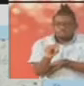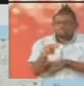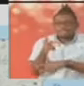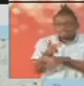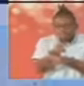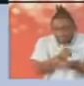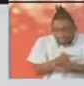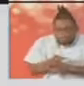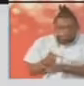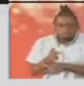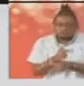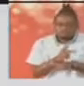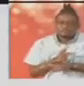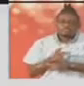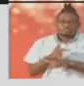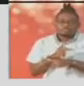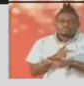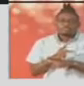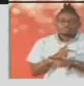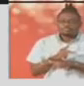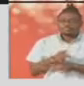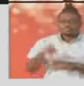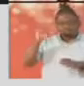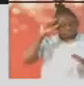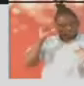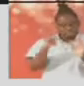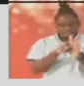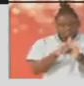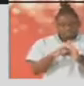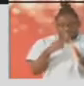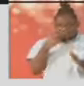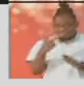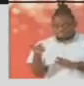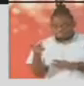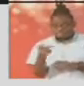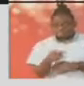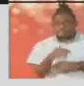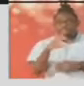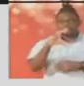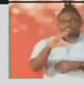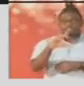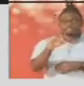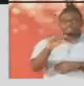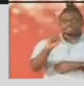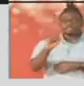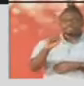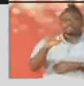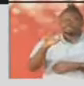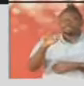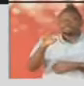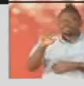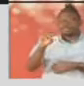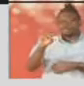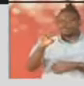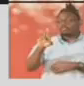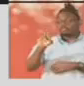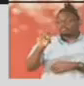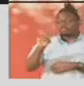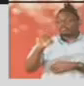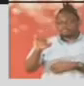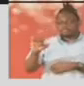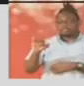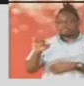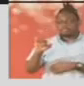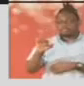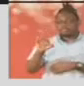slide, we take a look at County Caroni. Now, I mentioned earlier that the period represented here would have been Epi Weeks 5, 6,